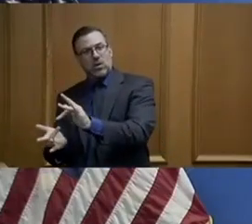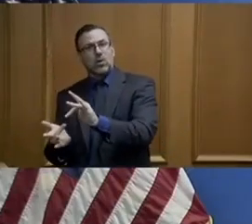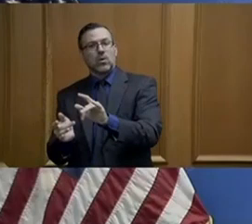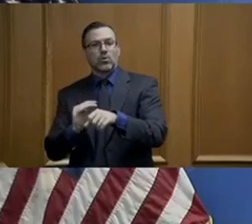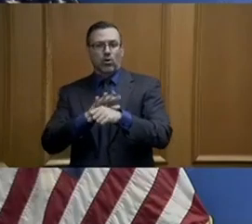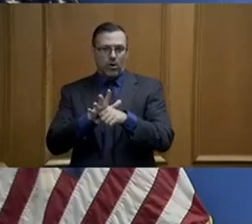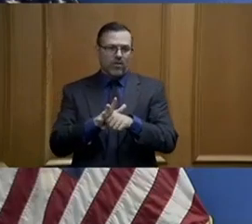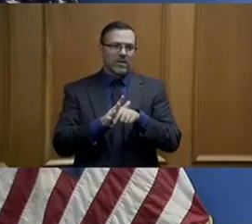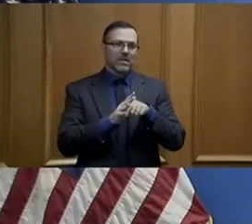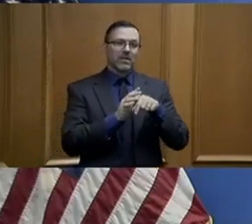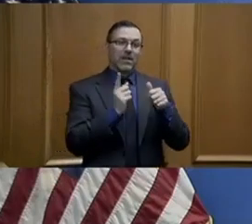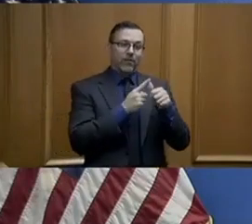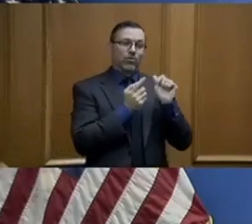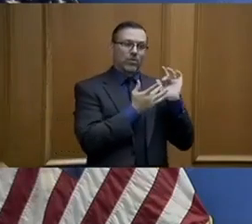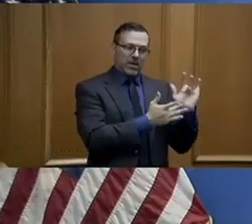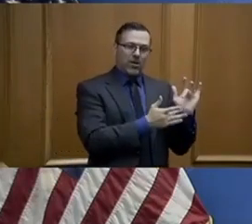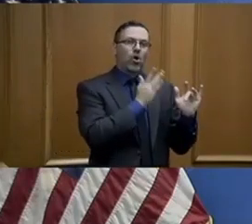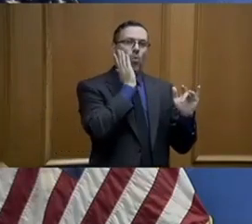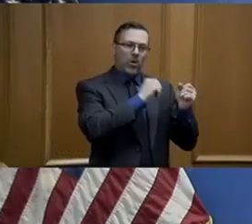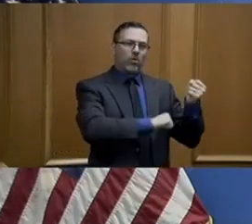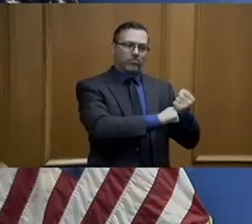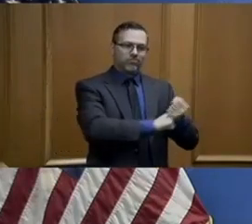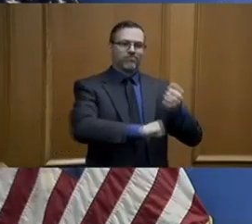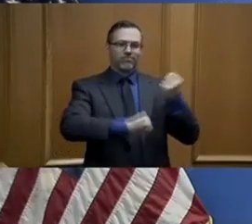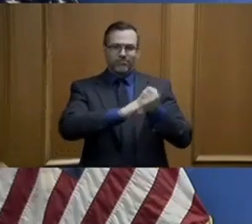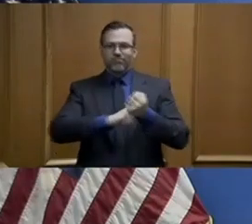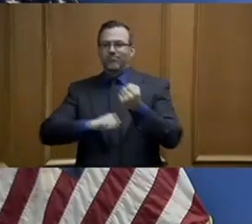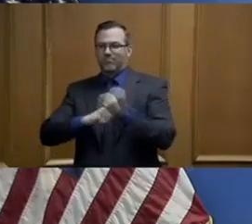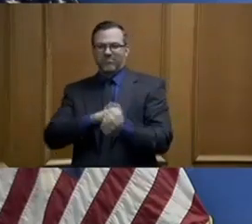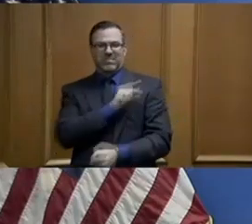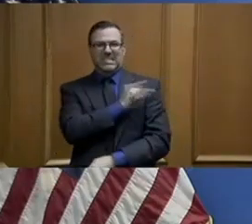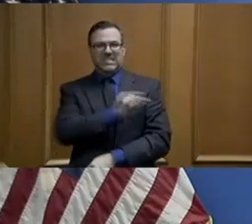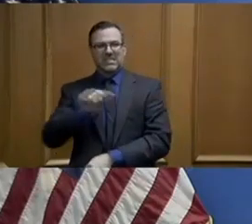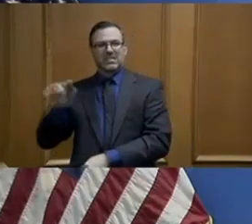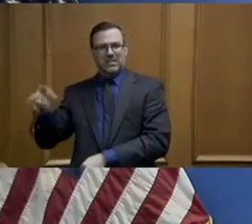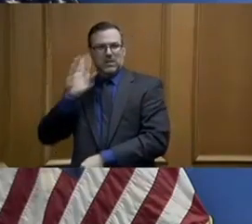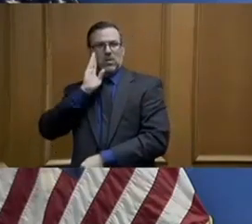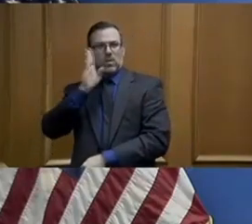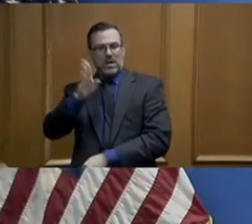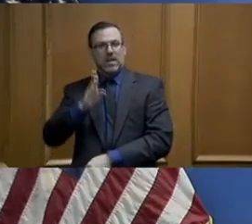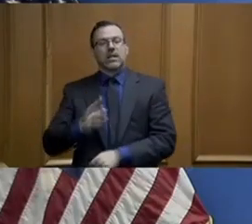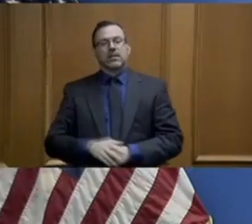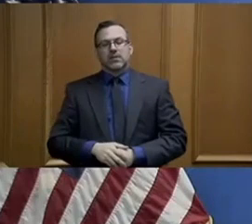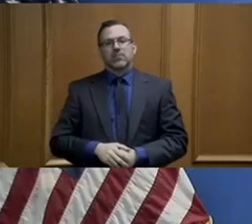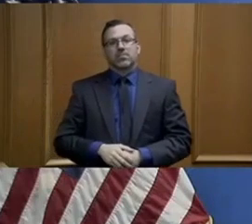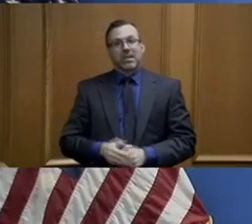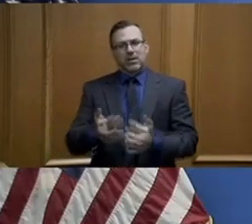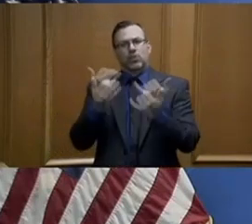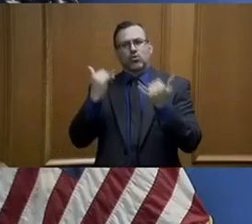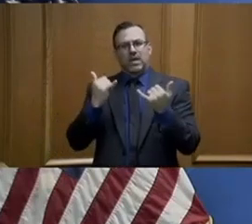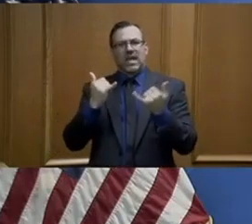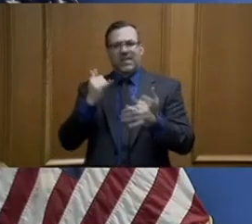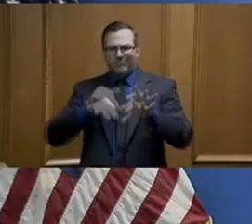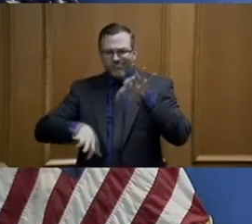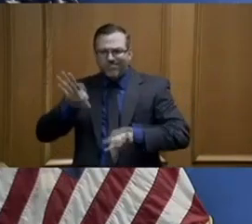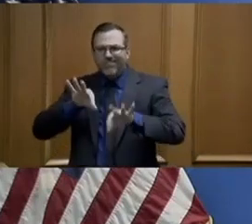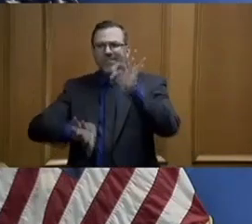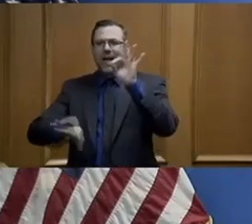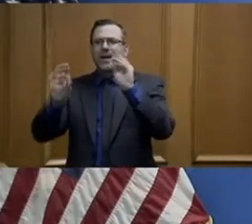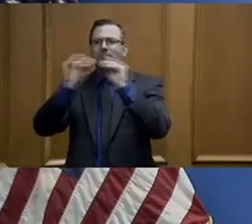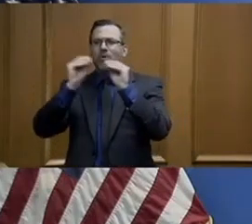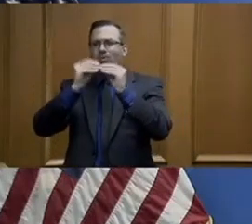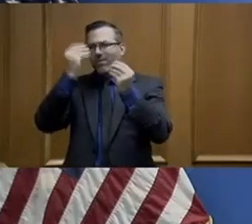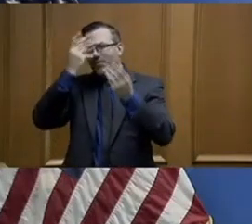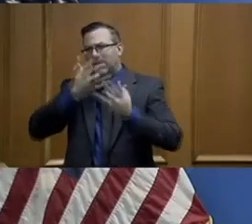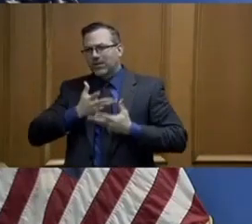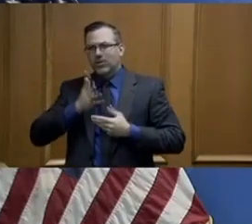feel confident that the response is as it should be there, and we'll know a lot more about it as the day unfolds, and particularly